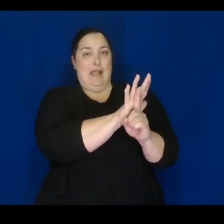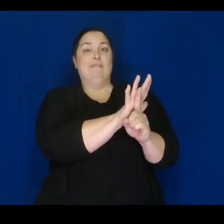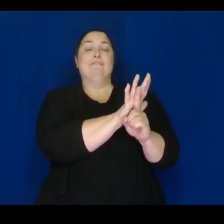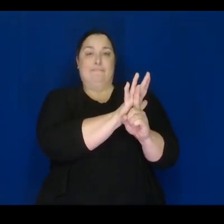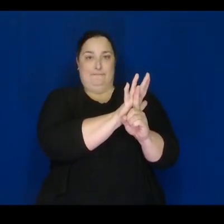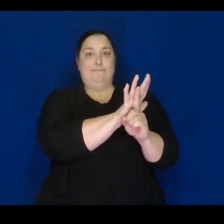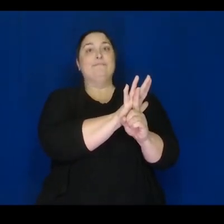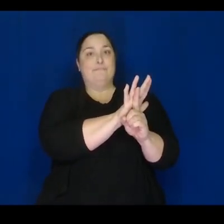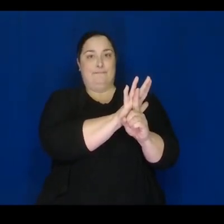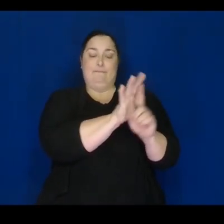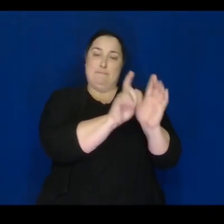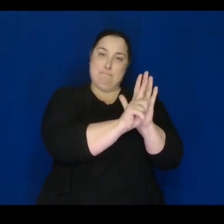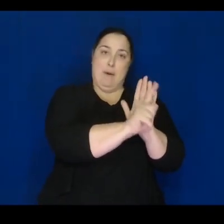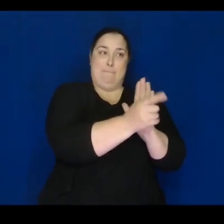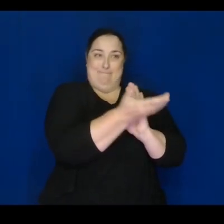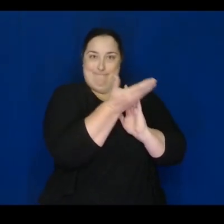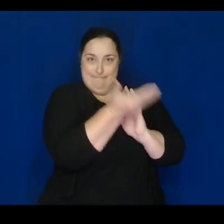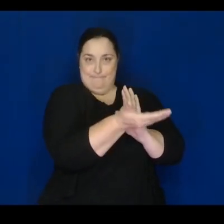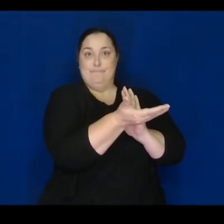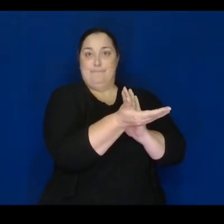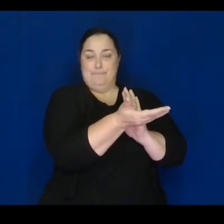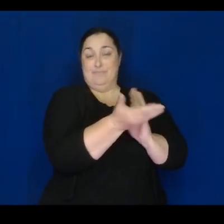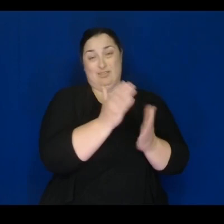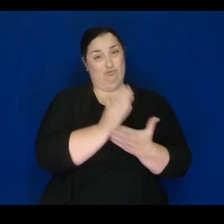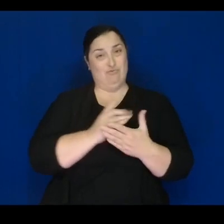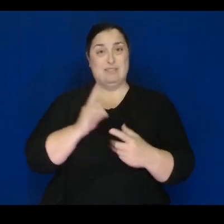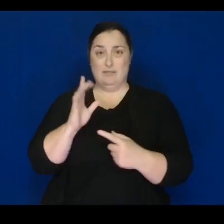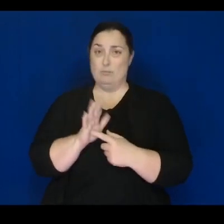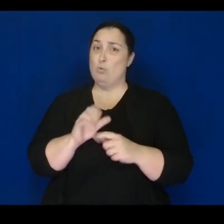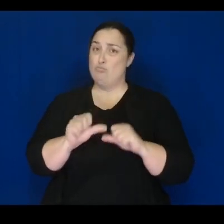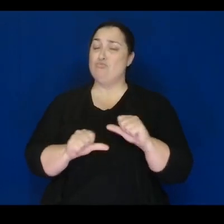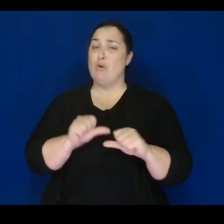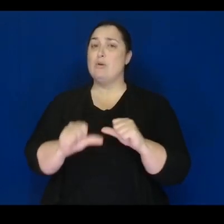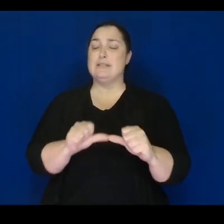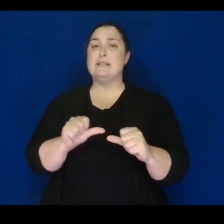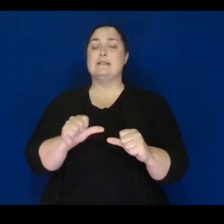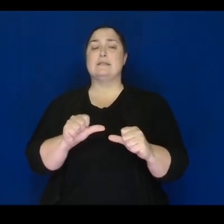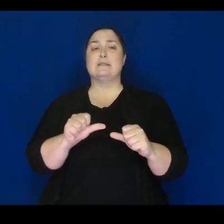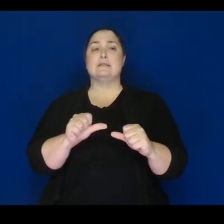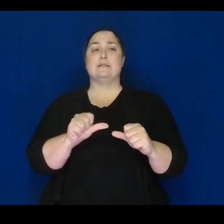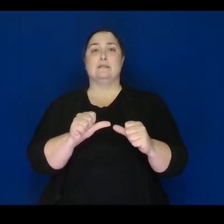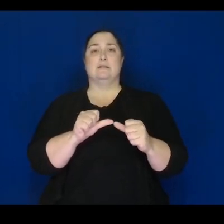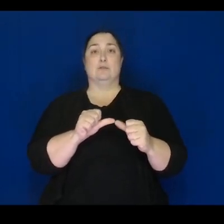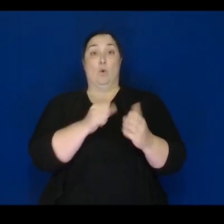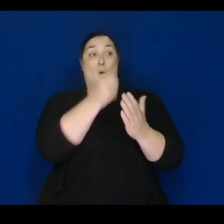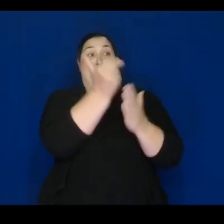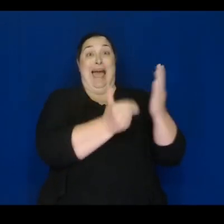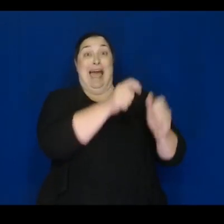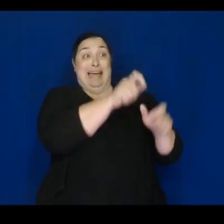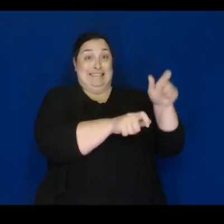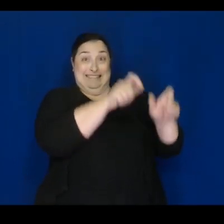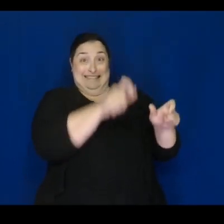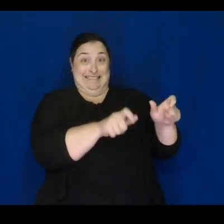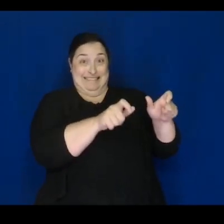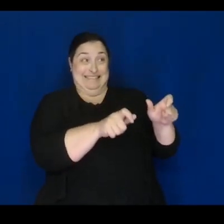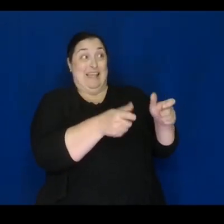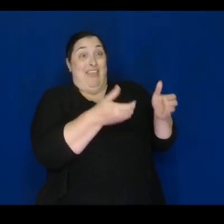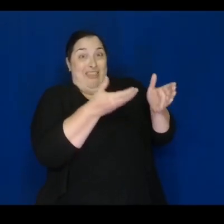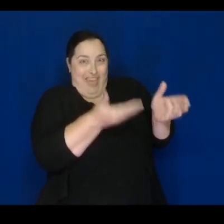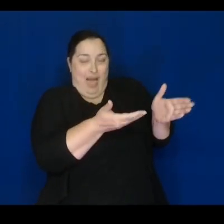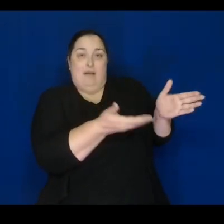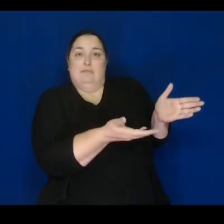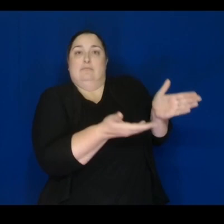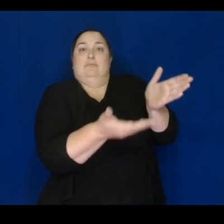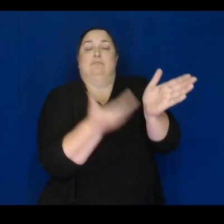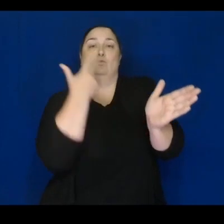really important process, and really bringing forth the artist's voice in everything that we do, and